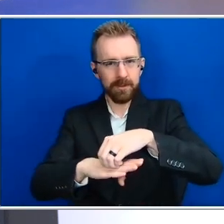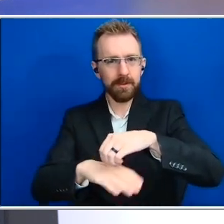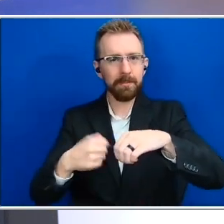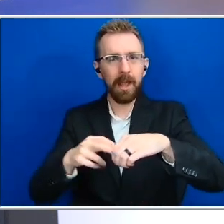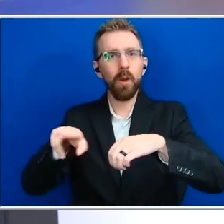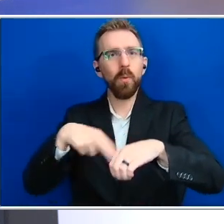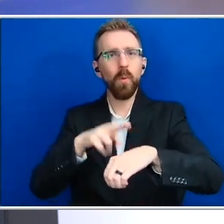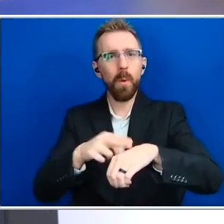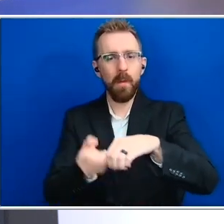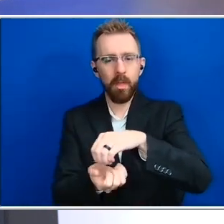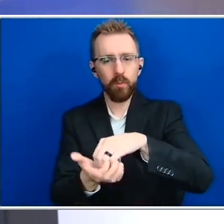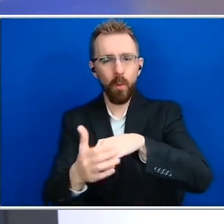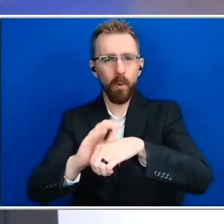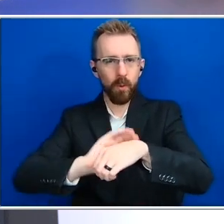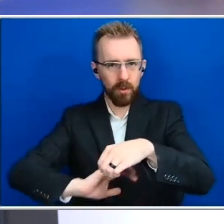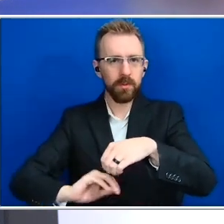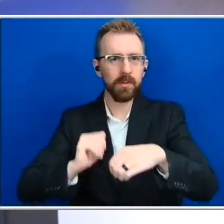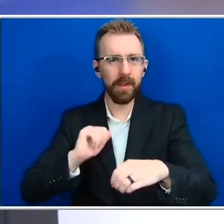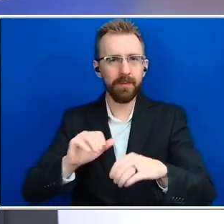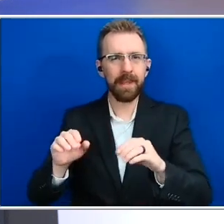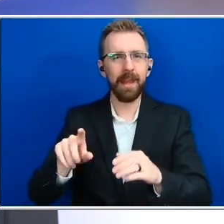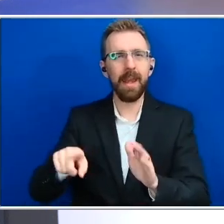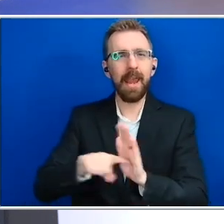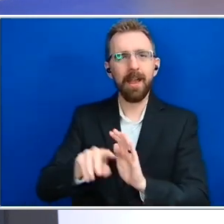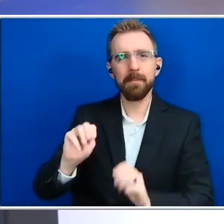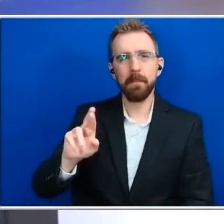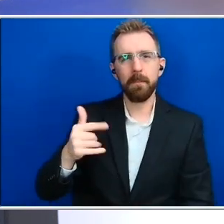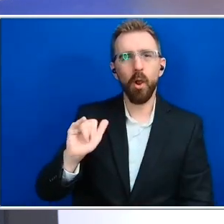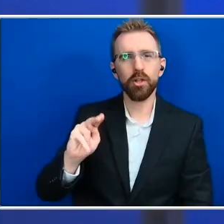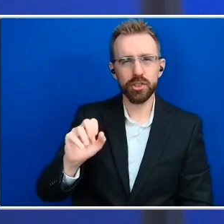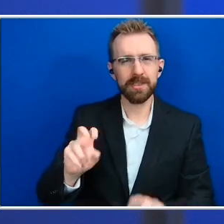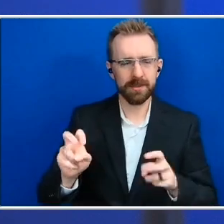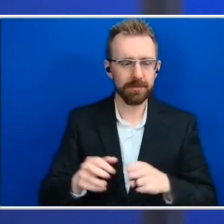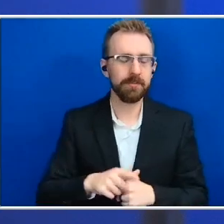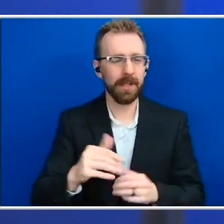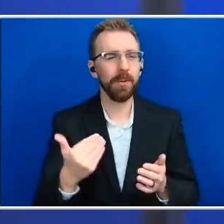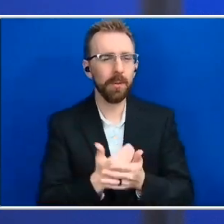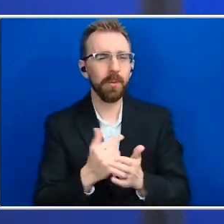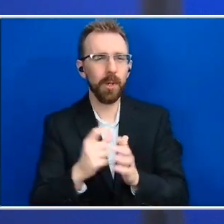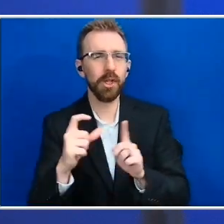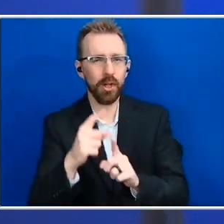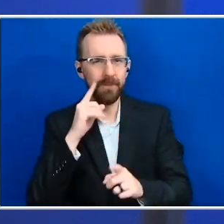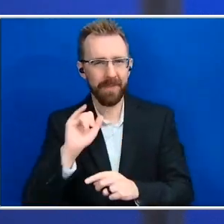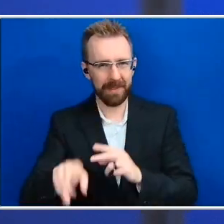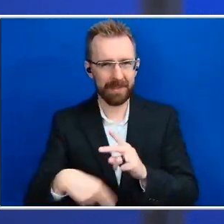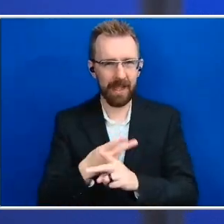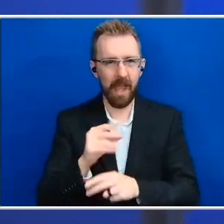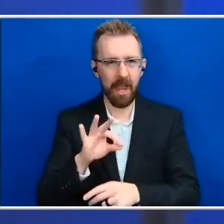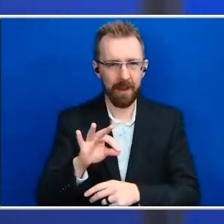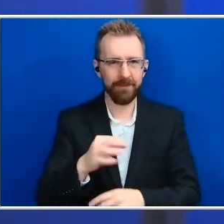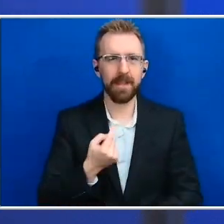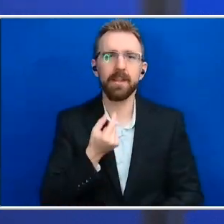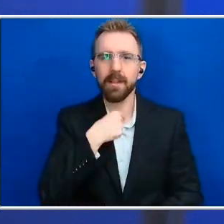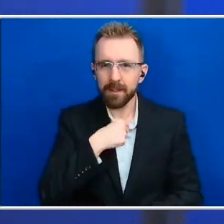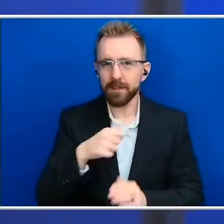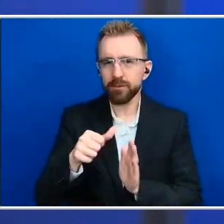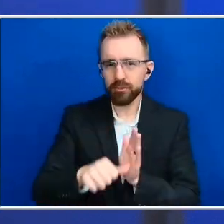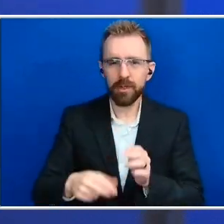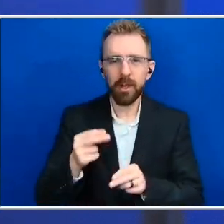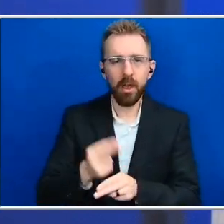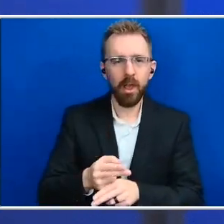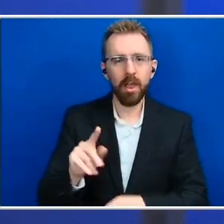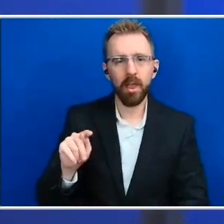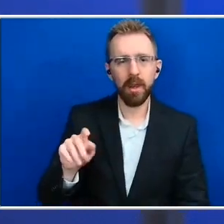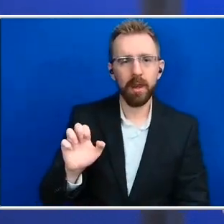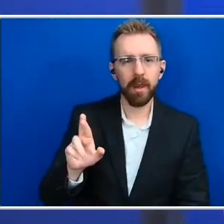have negative margins. Yes, this is a new term used for this kind of endoscopy technique called third space endoscopy. Therefore,